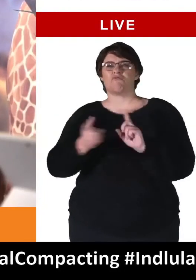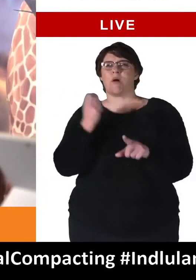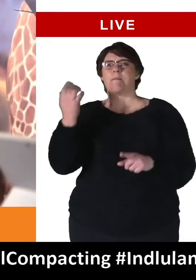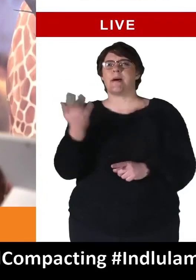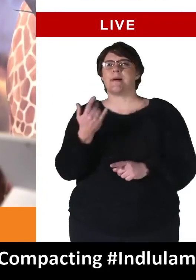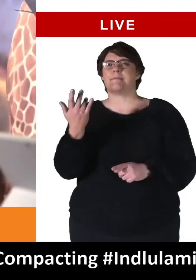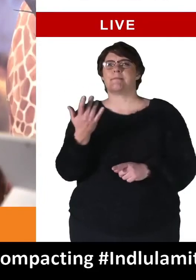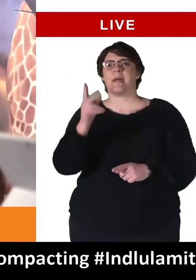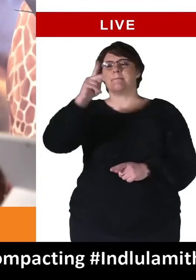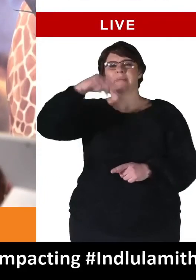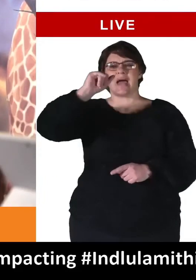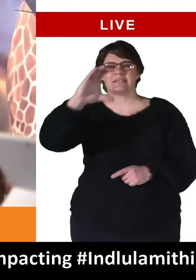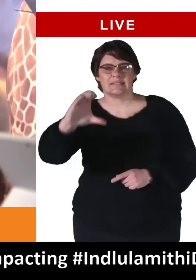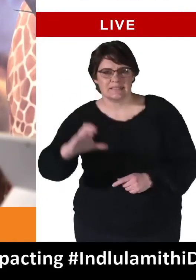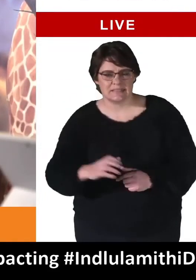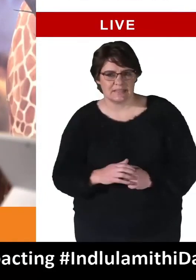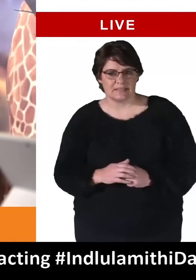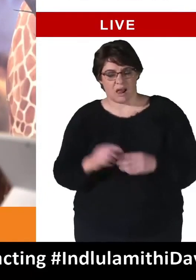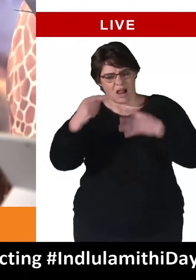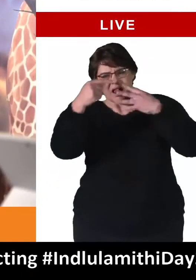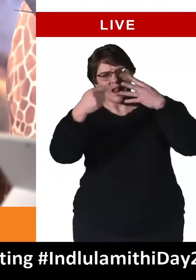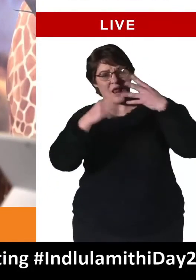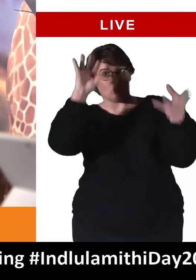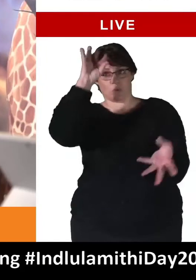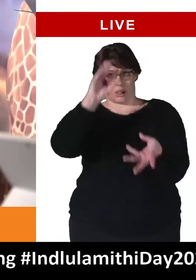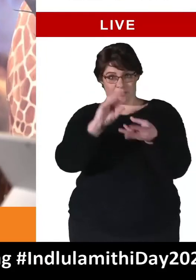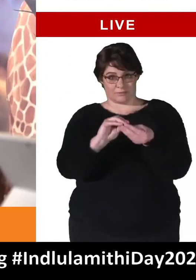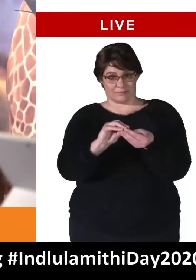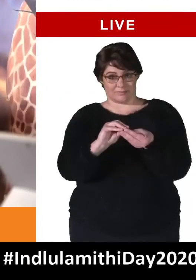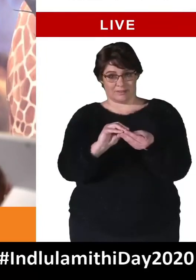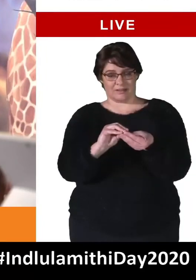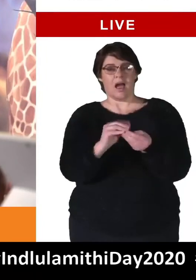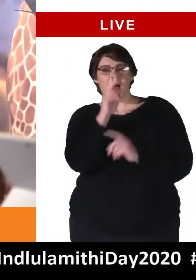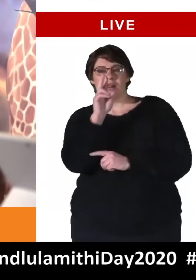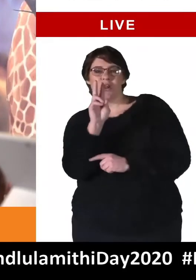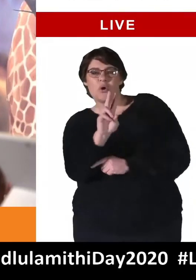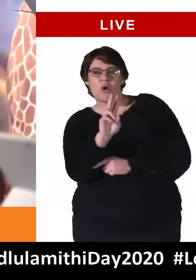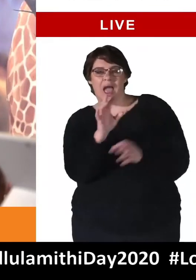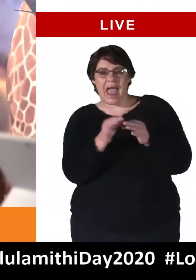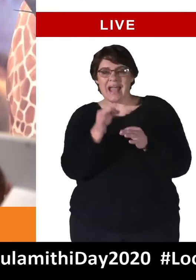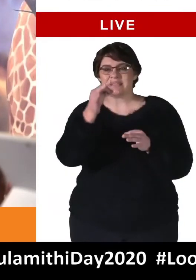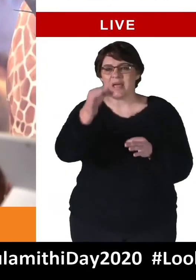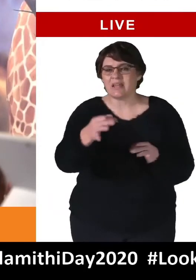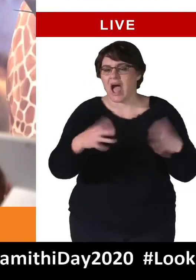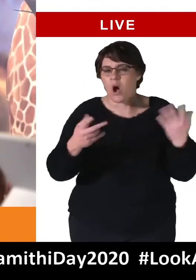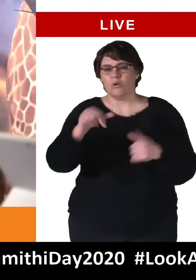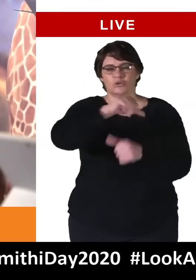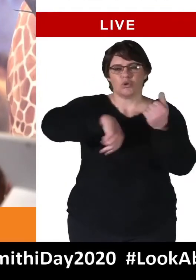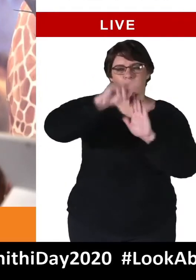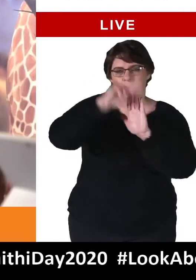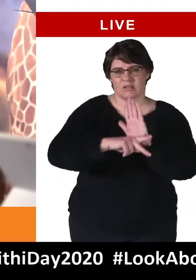the PIC. All those together, and looking at the expansion of social